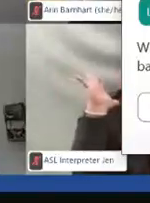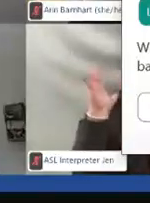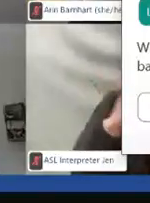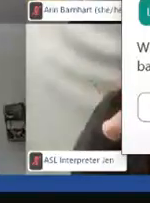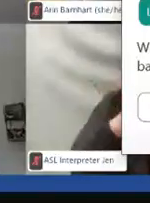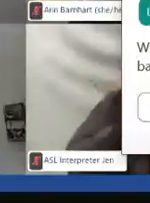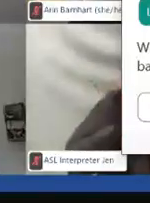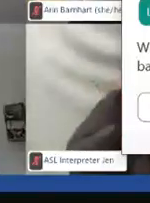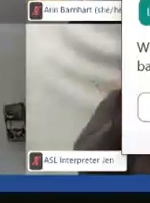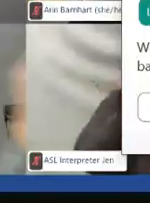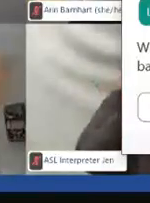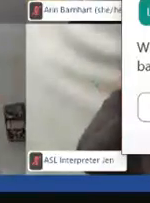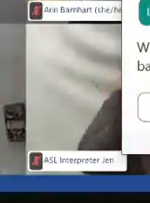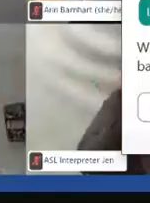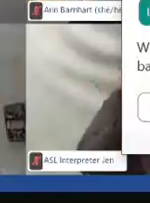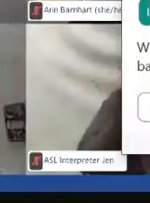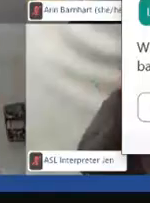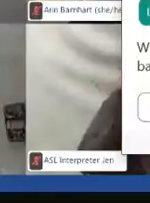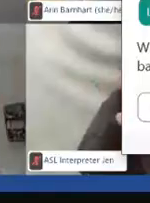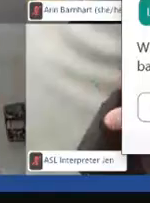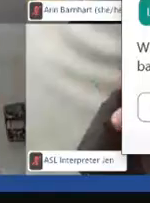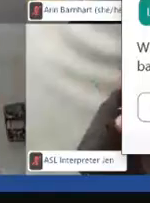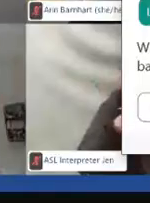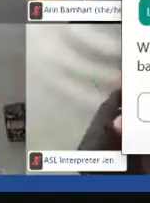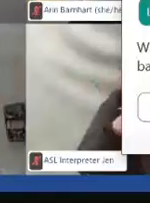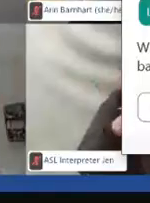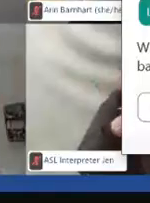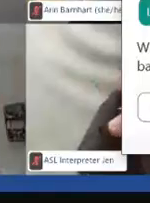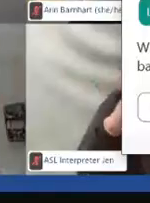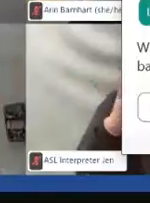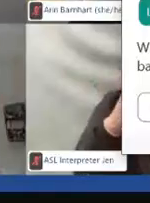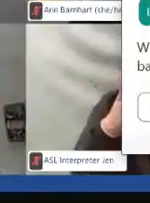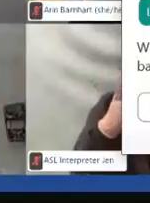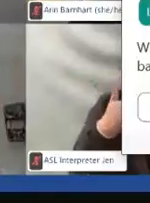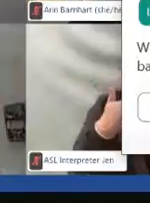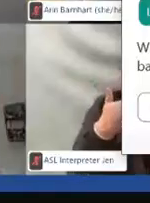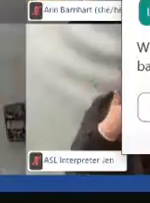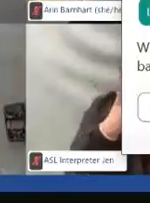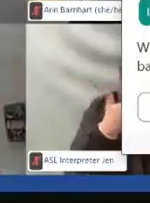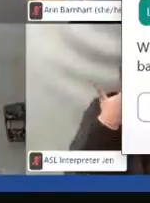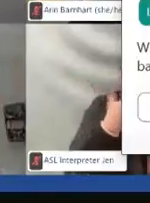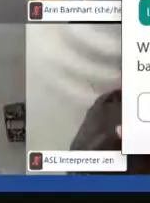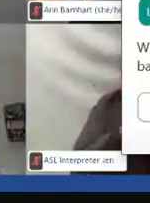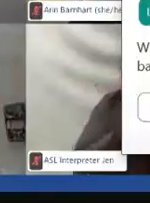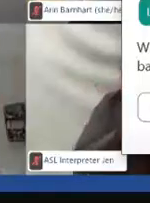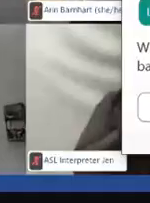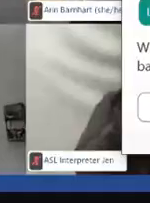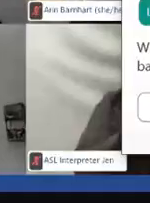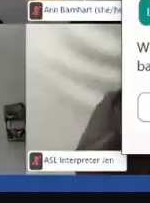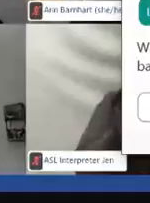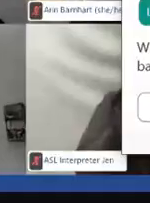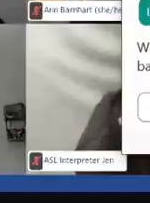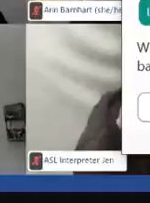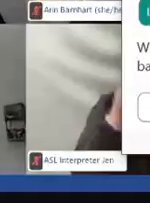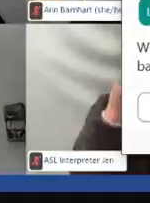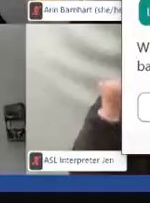from experience, I can tell you there are trade-offs with every format, as you know. One thing to